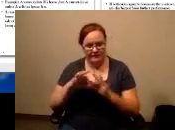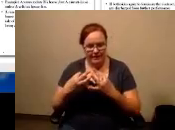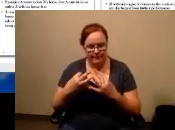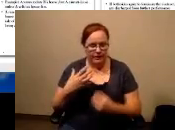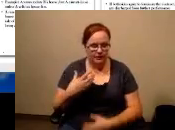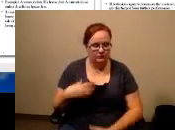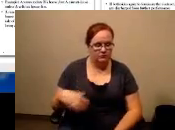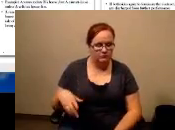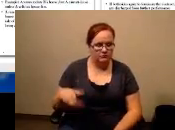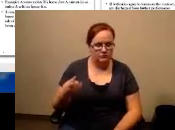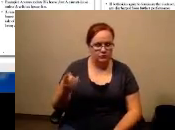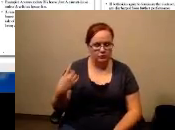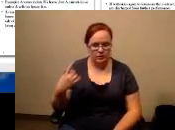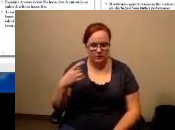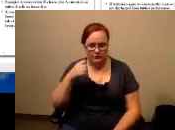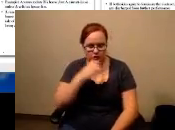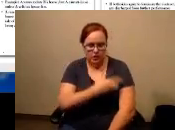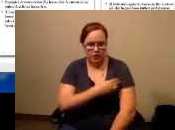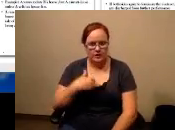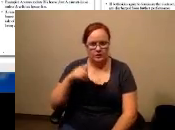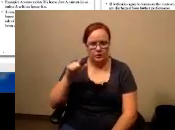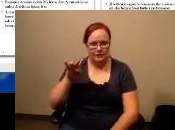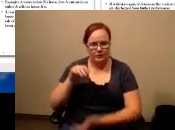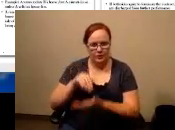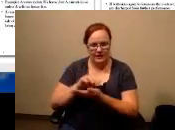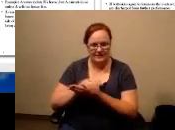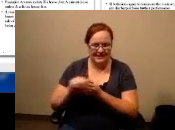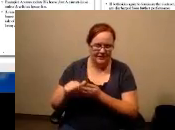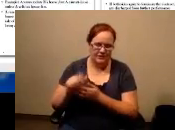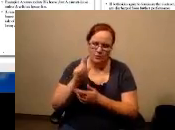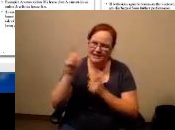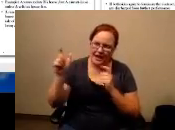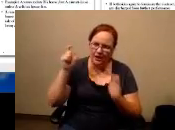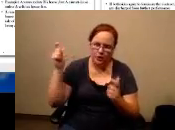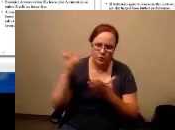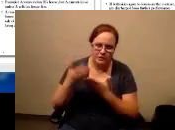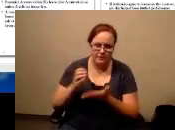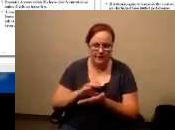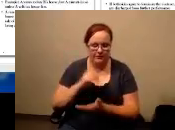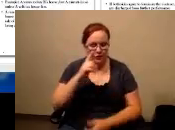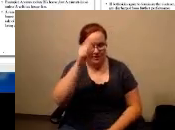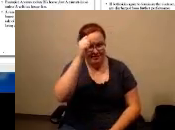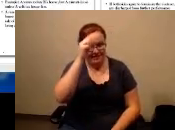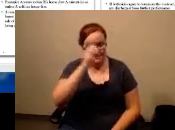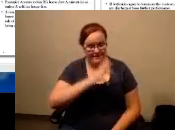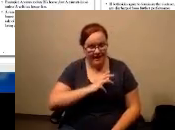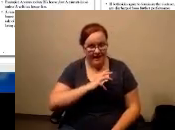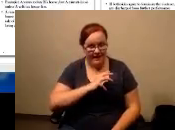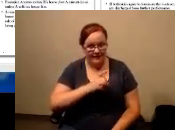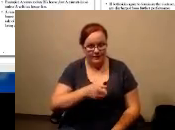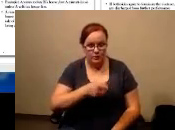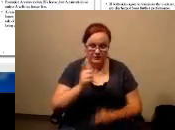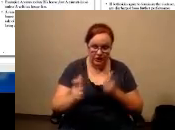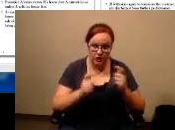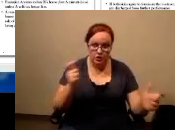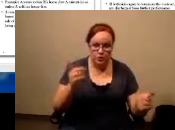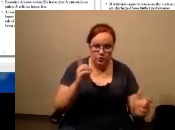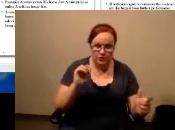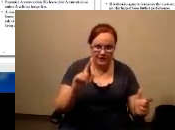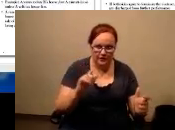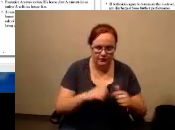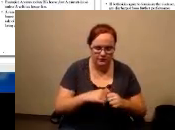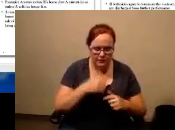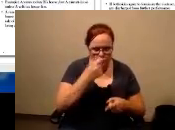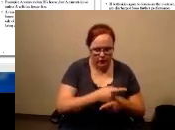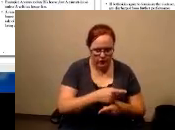and her daughters, $24,000 was not a huge amount. For the guy, apparently, it was a huge deal. The